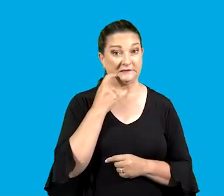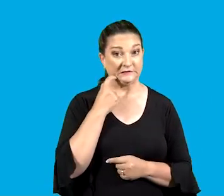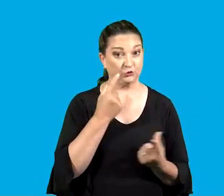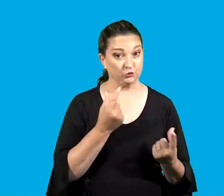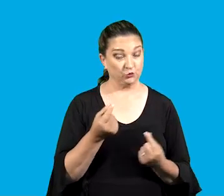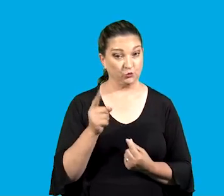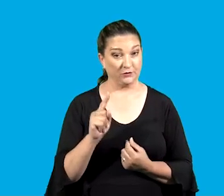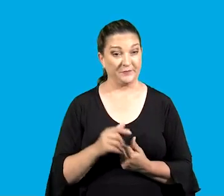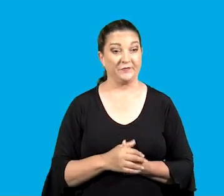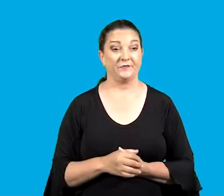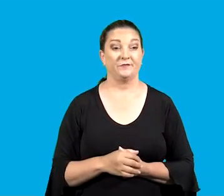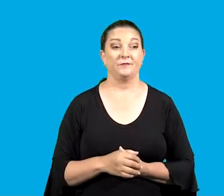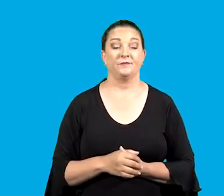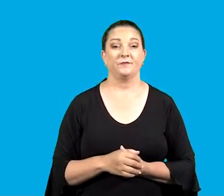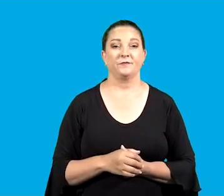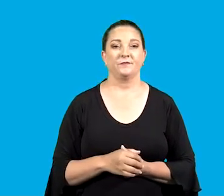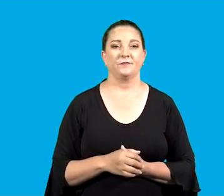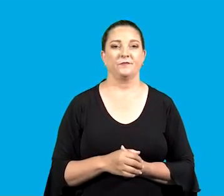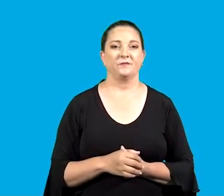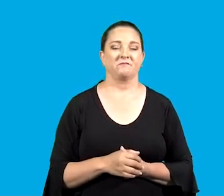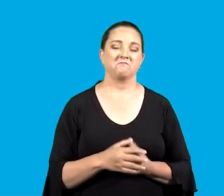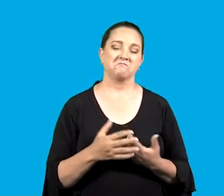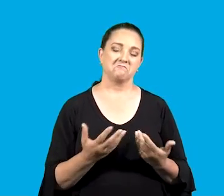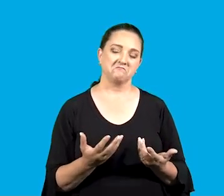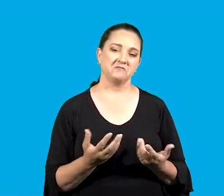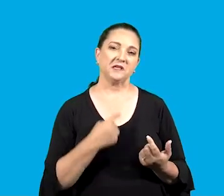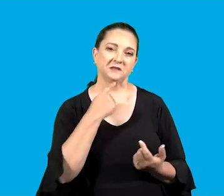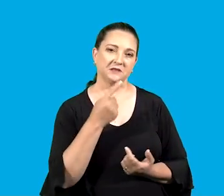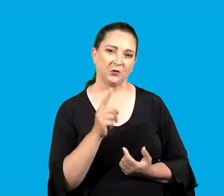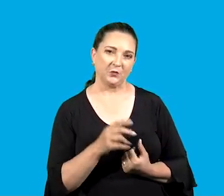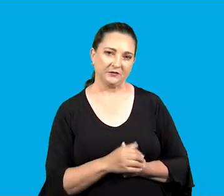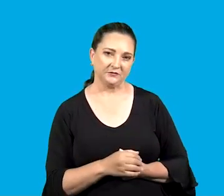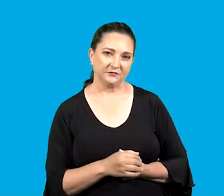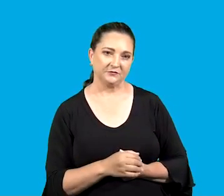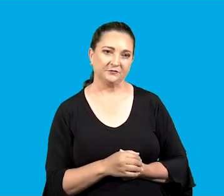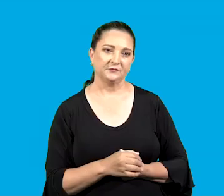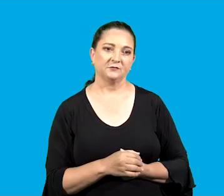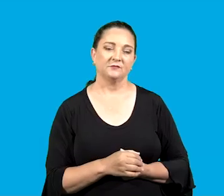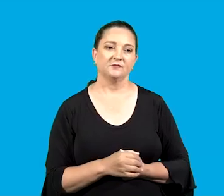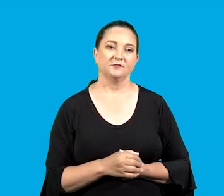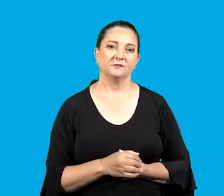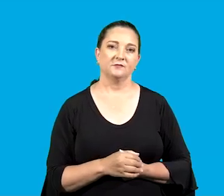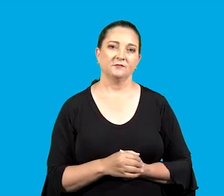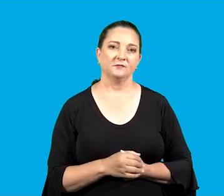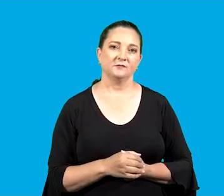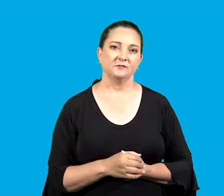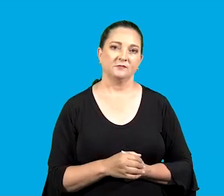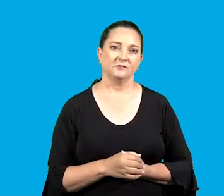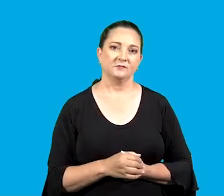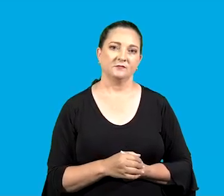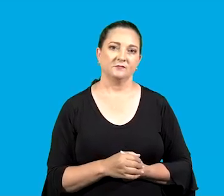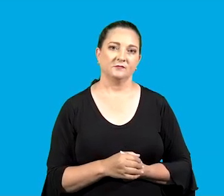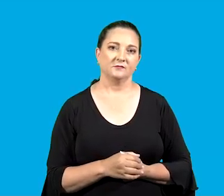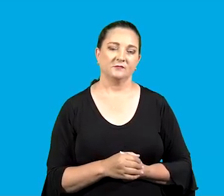way for you to do that, you would simply say, how much